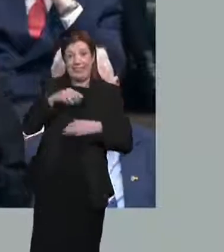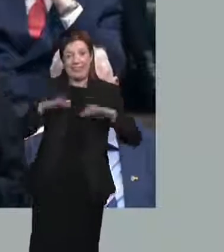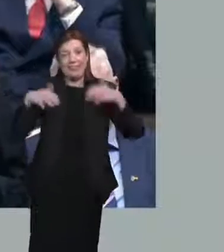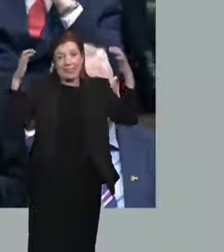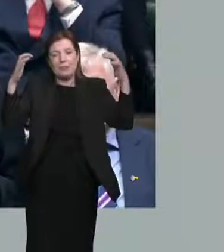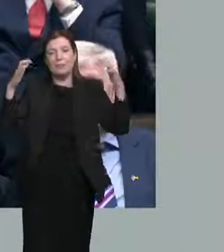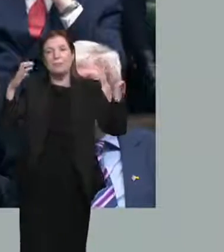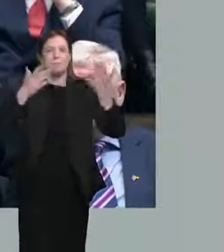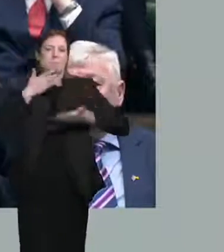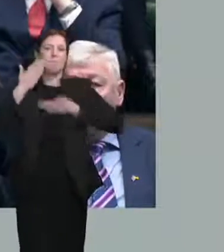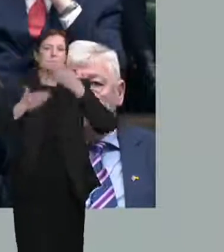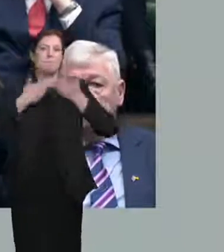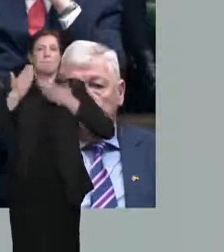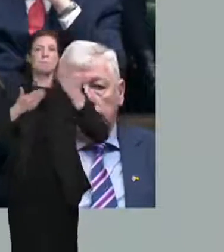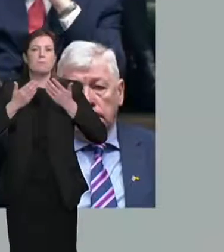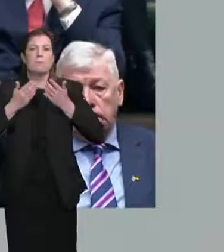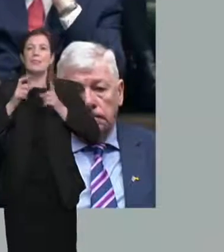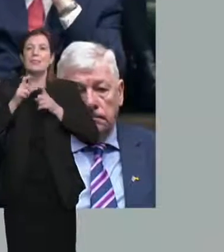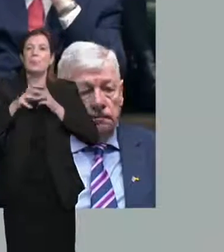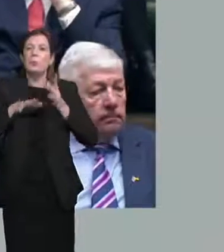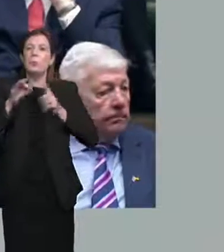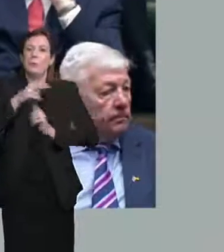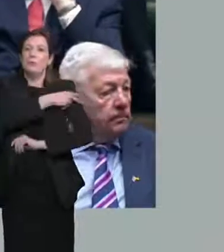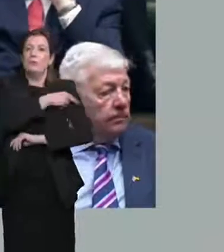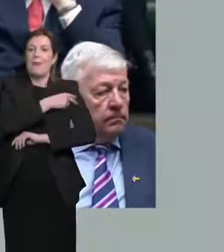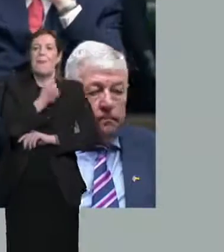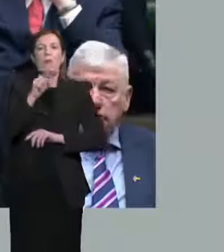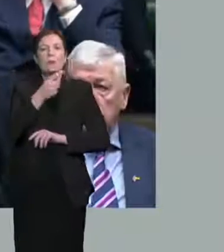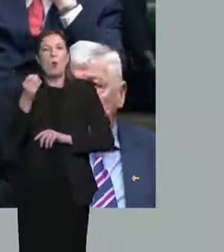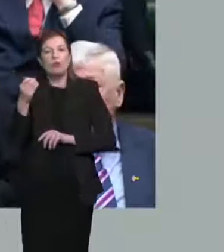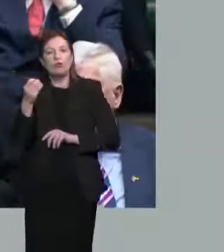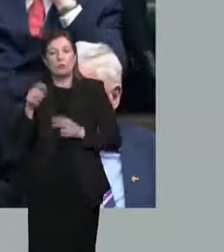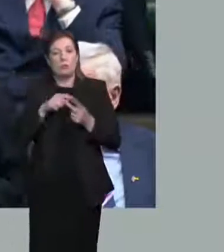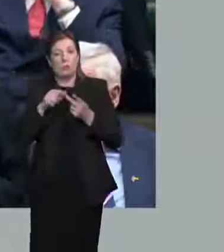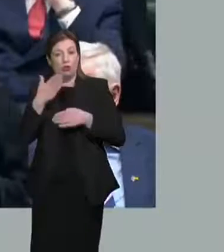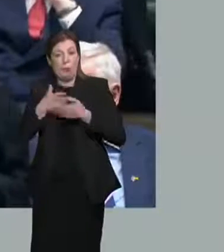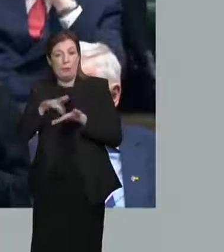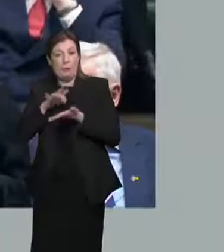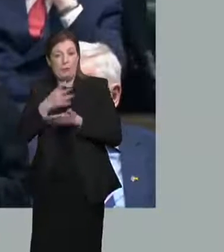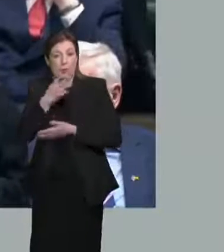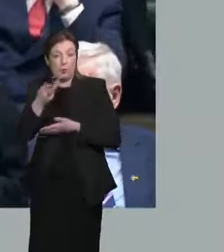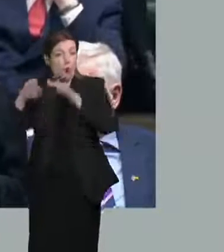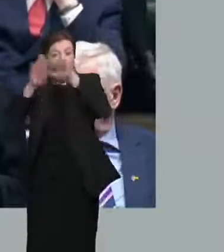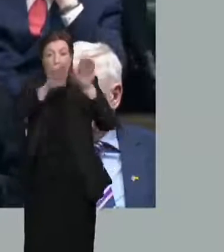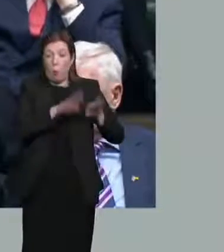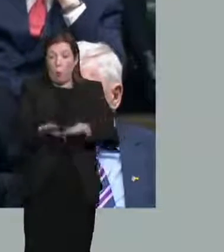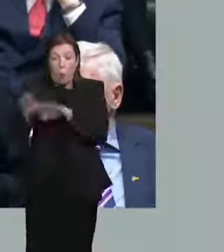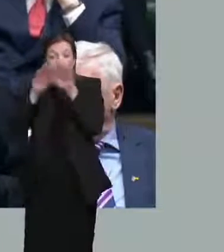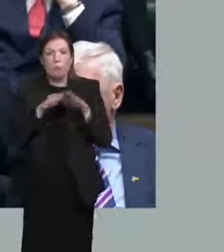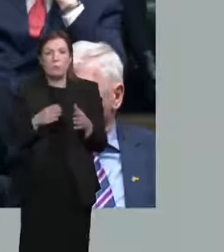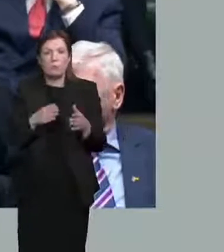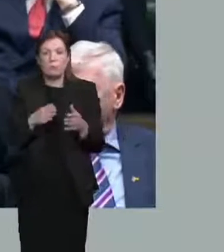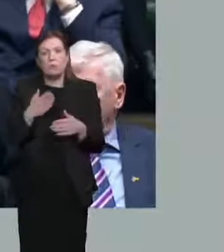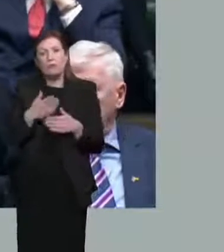announce over 1,100 DWP job losses and 42 centre closures, risking a further